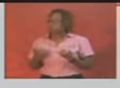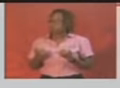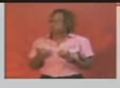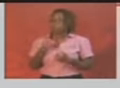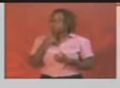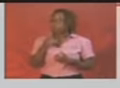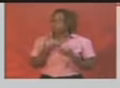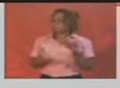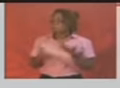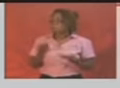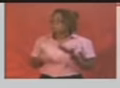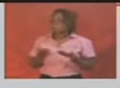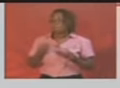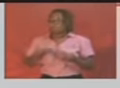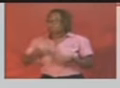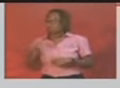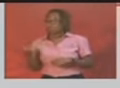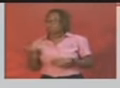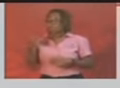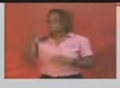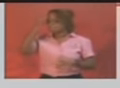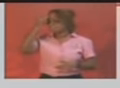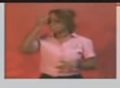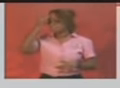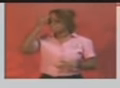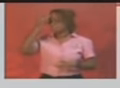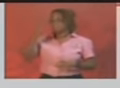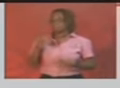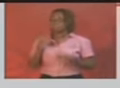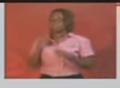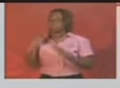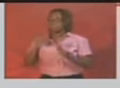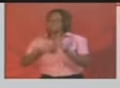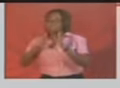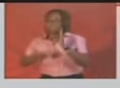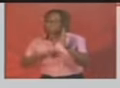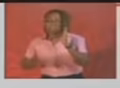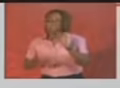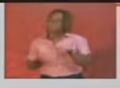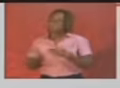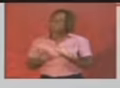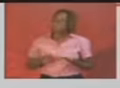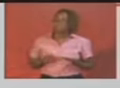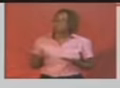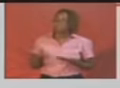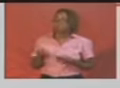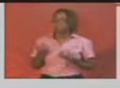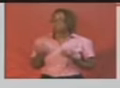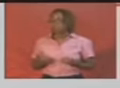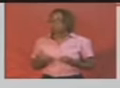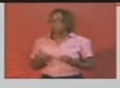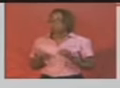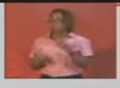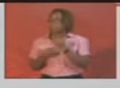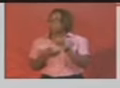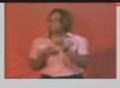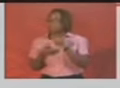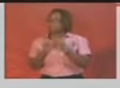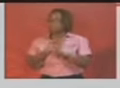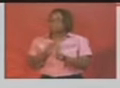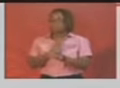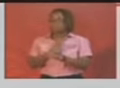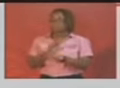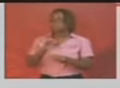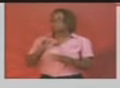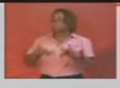mortality from some other diseases. For example, as we showed the endemic channel, we would have seen a drop in acute respiratory illness, you would have seen a drop in